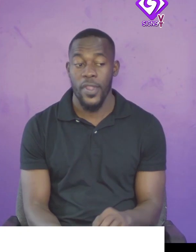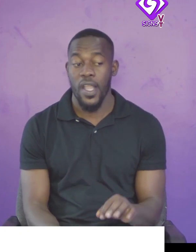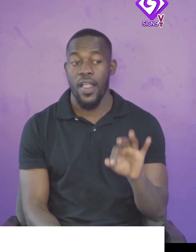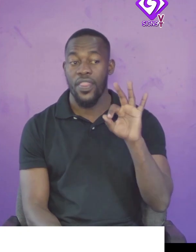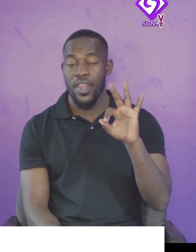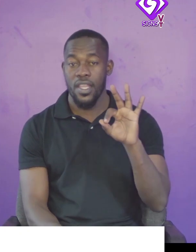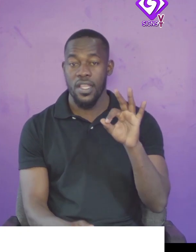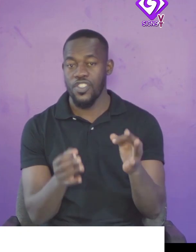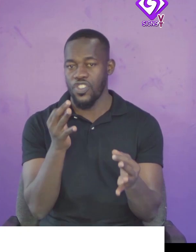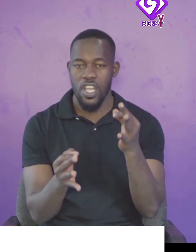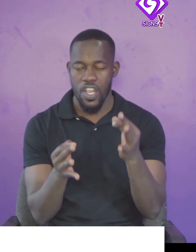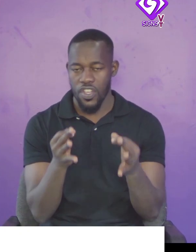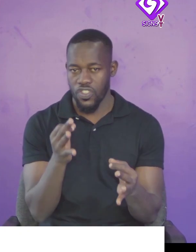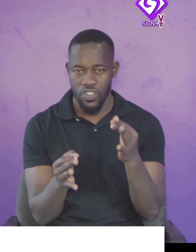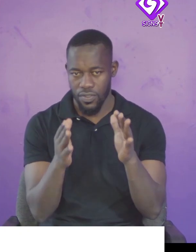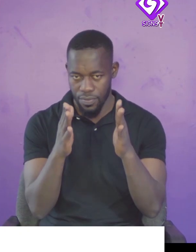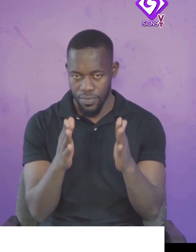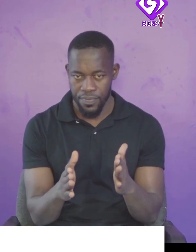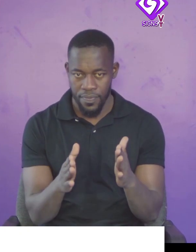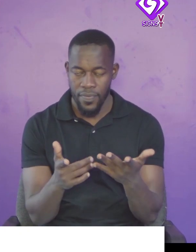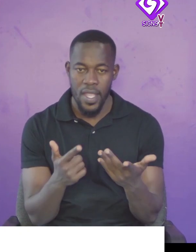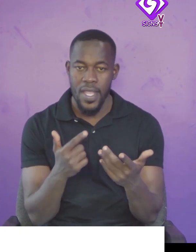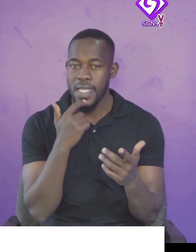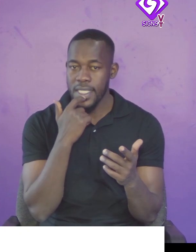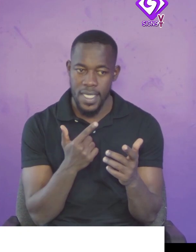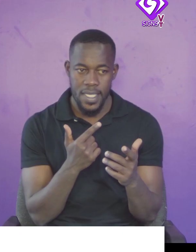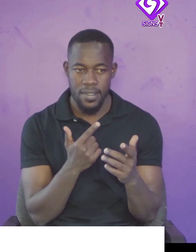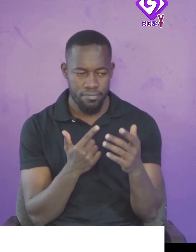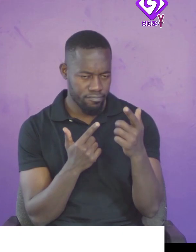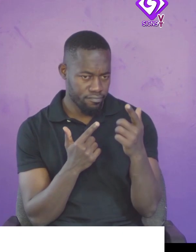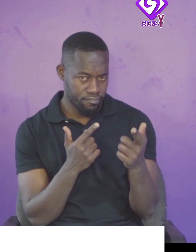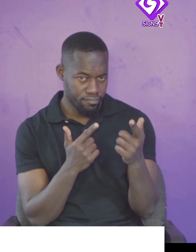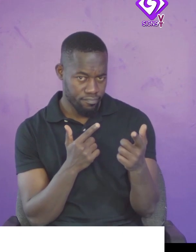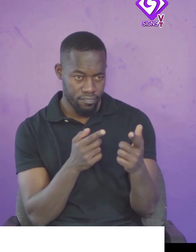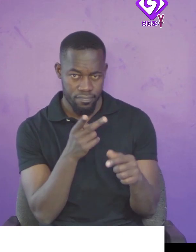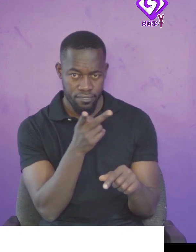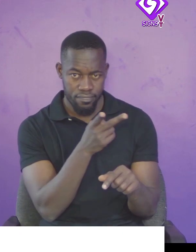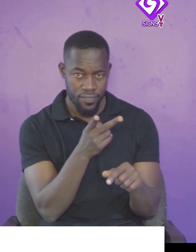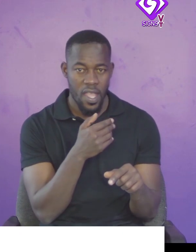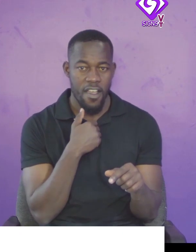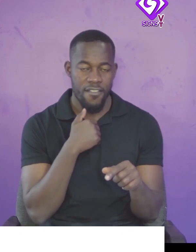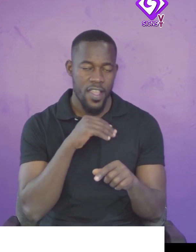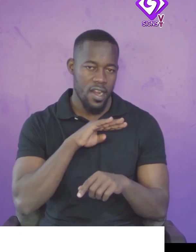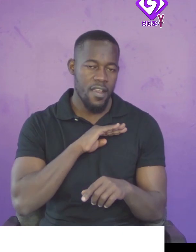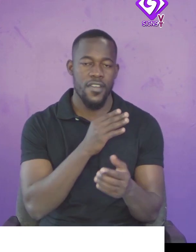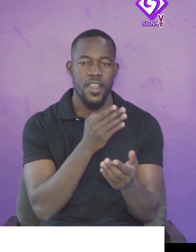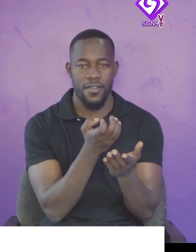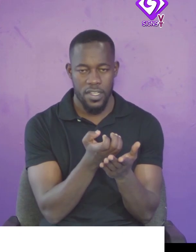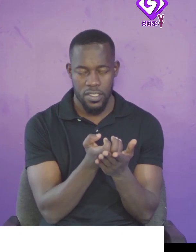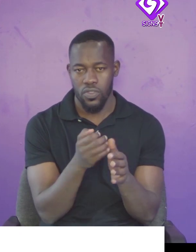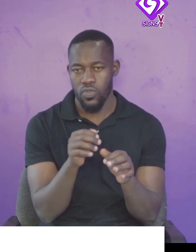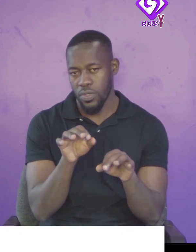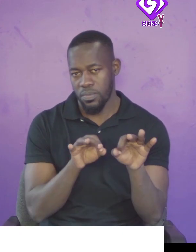three-judge bench noted that petitioners failed to provide sufficient evidence to